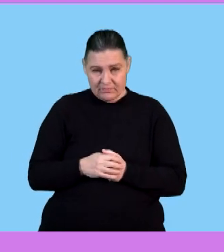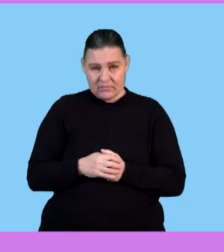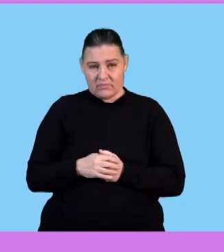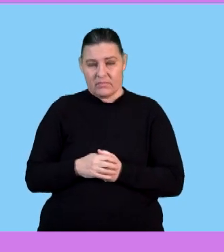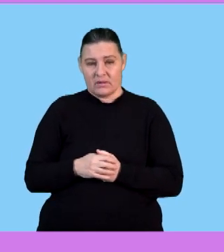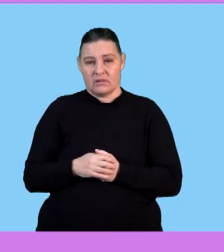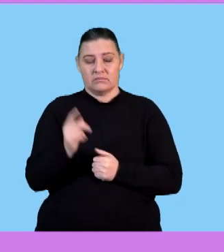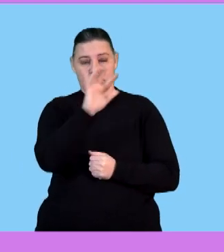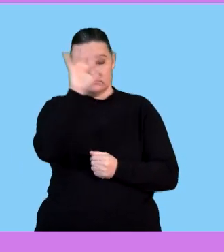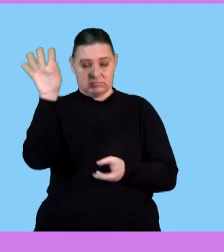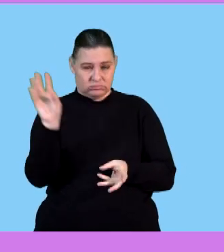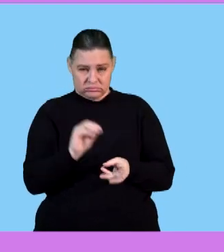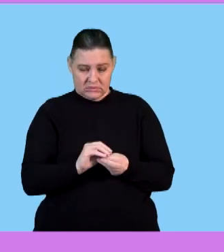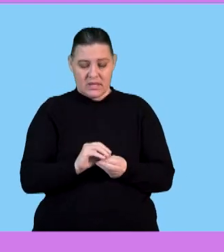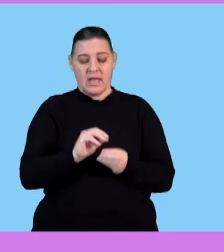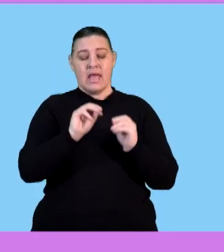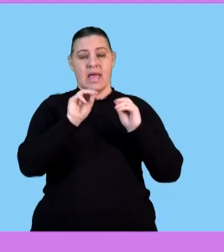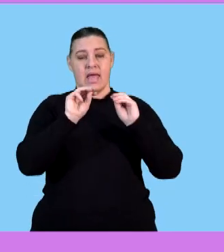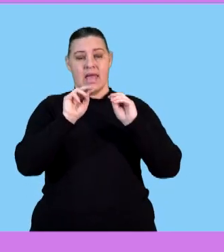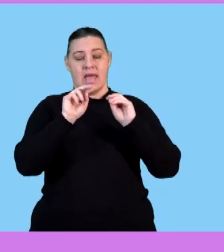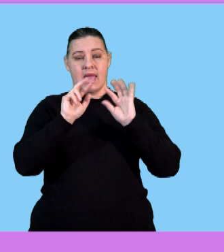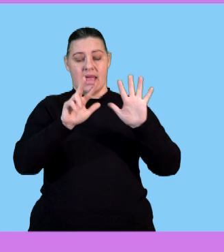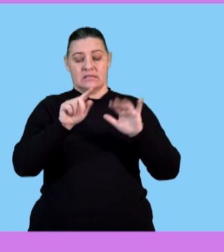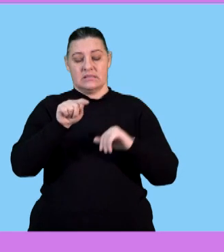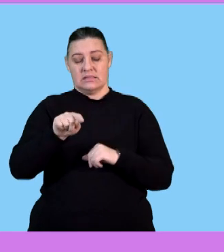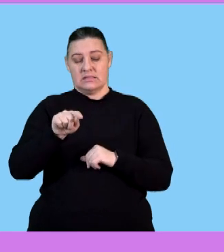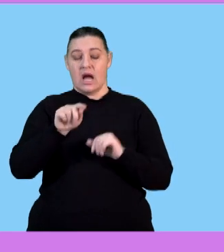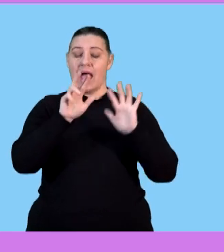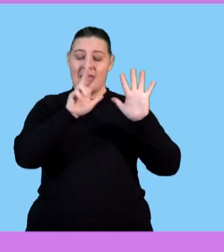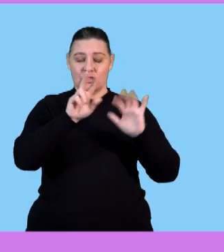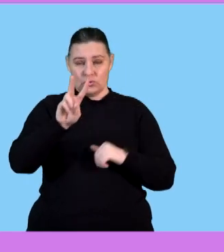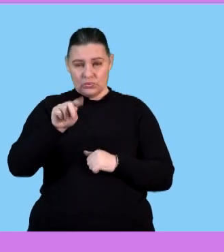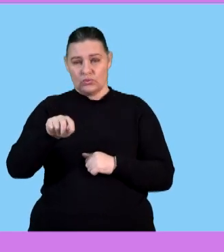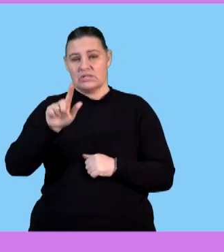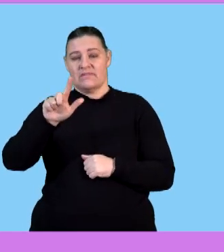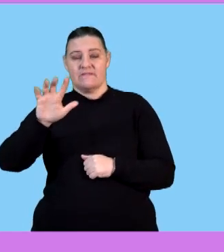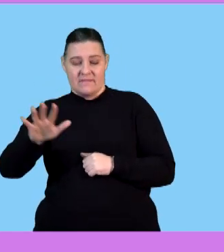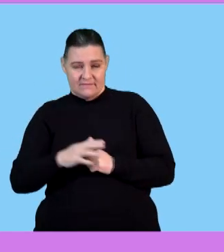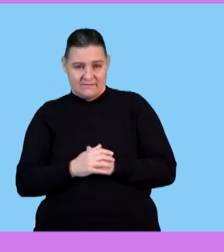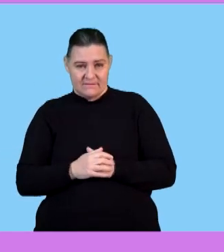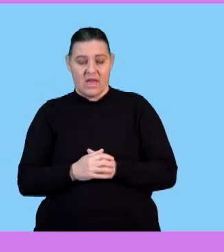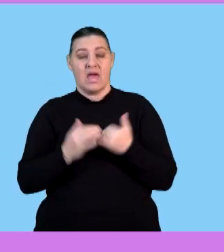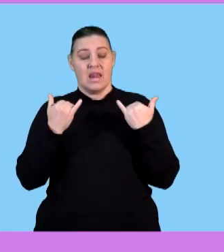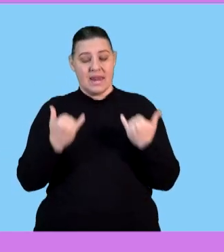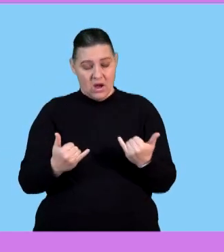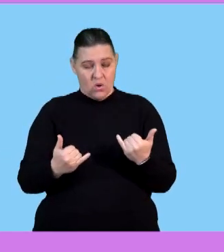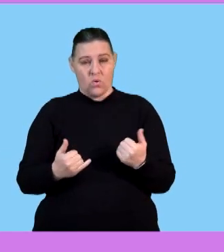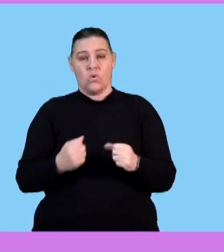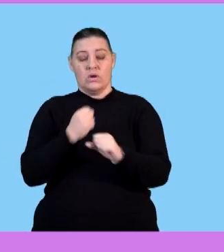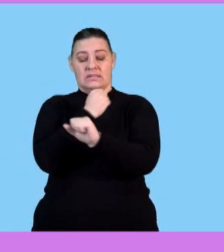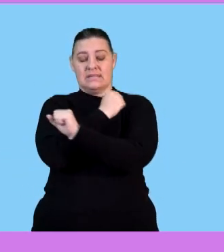I get 82 Rand 75. Then we've got to multiply that by